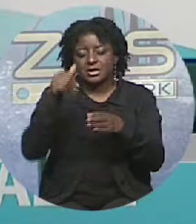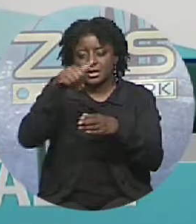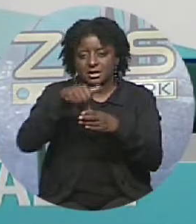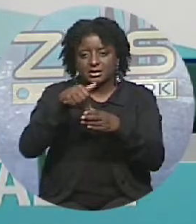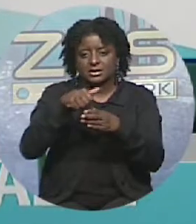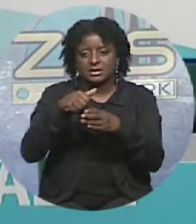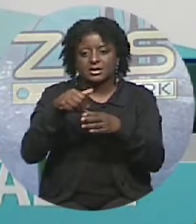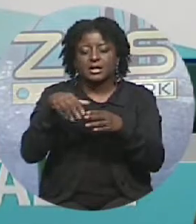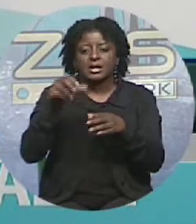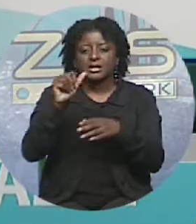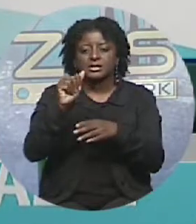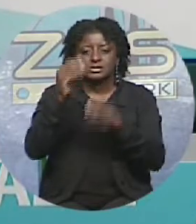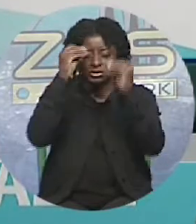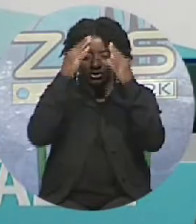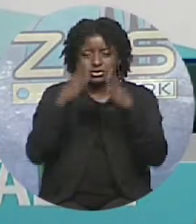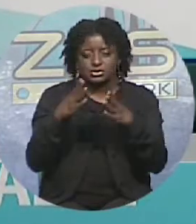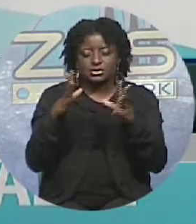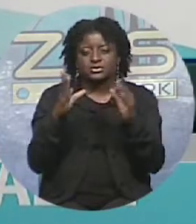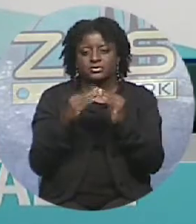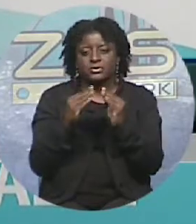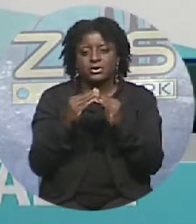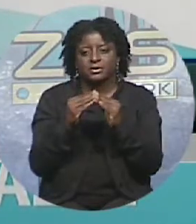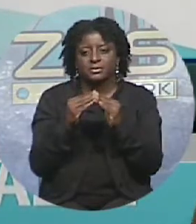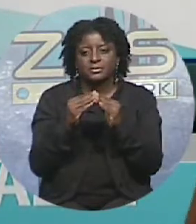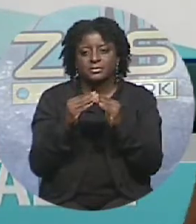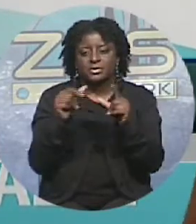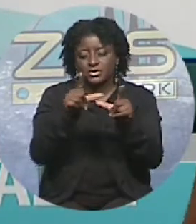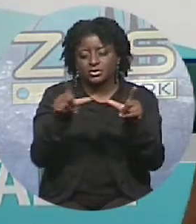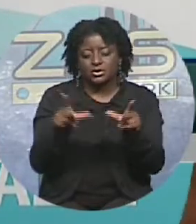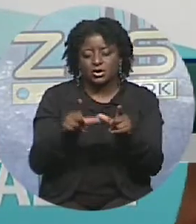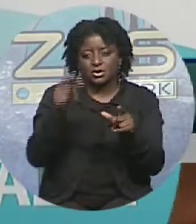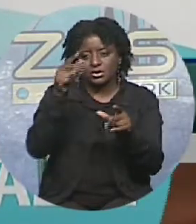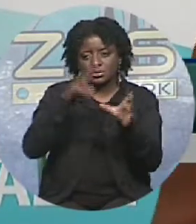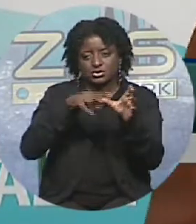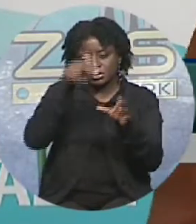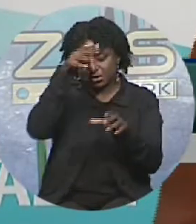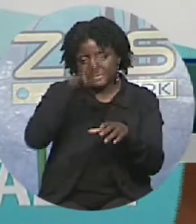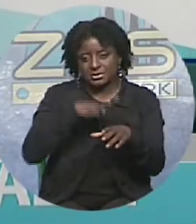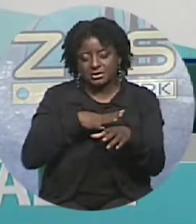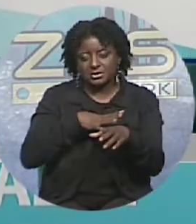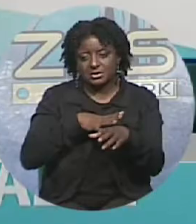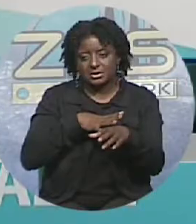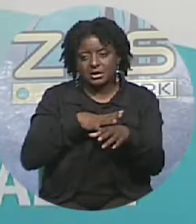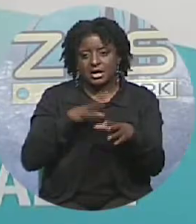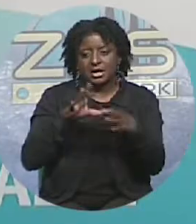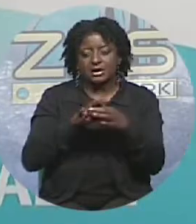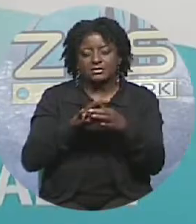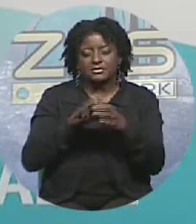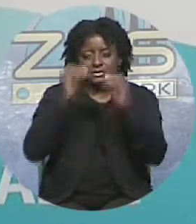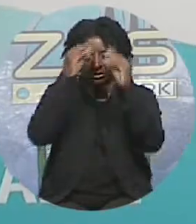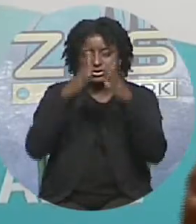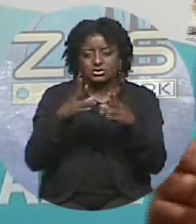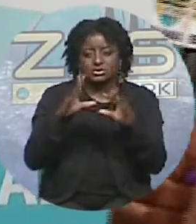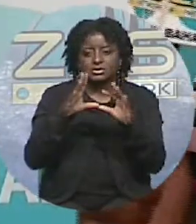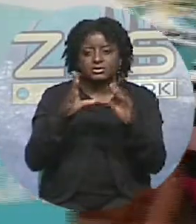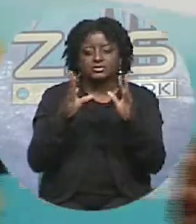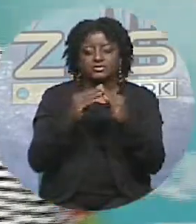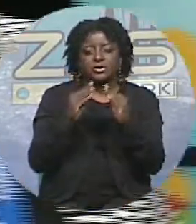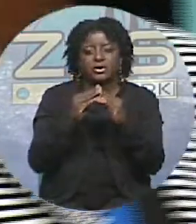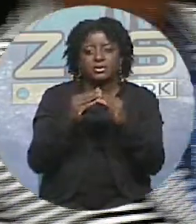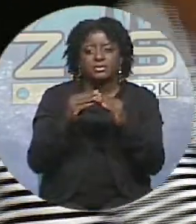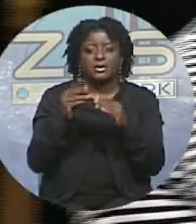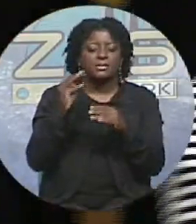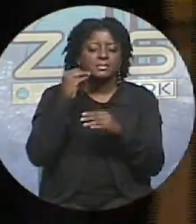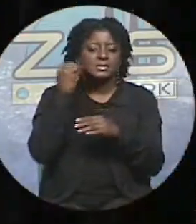featured, of course, teachers. Well, the local chairman of the teachers forum is joining me right now. She's Ida Poitier-Turnquest, no stranger to the Bahamas. Mrs. Turnquest,